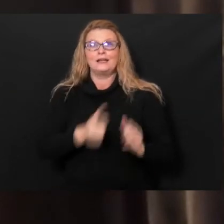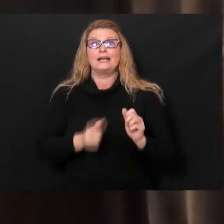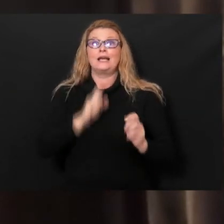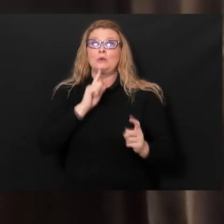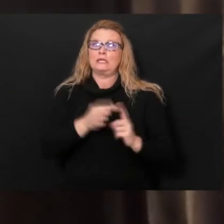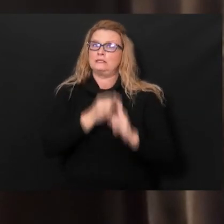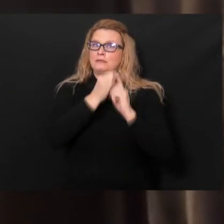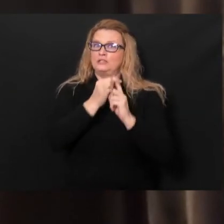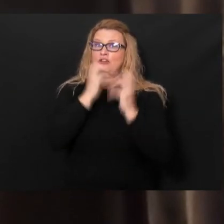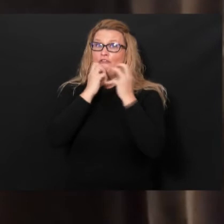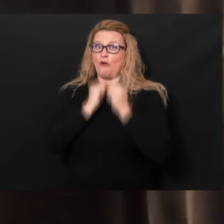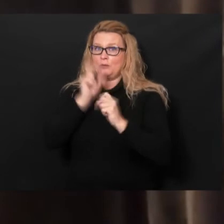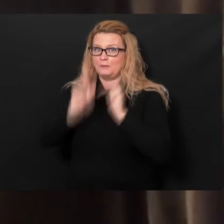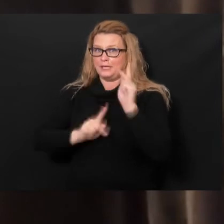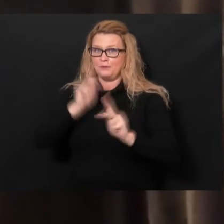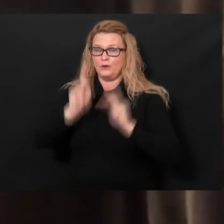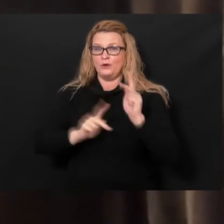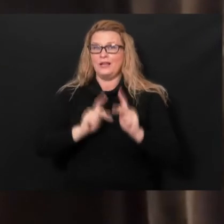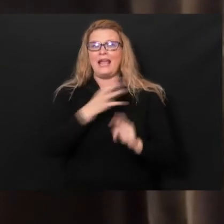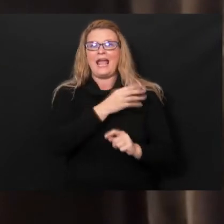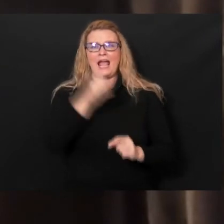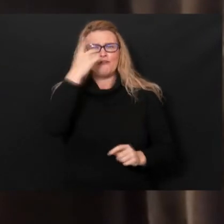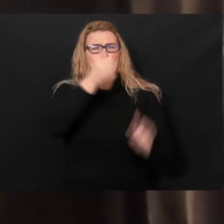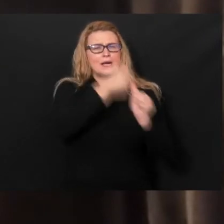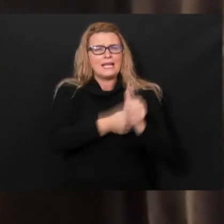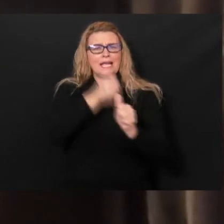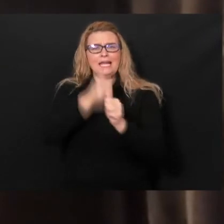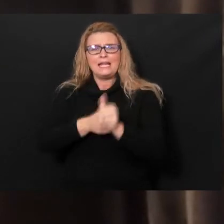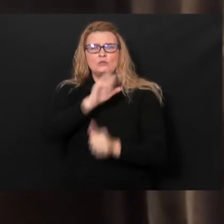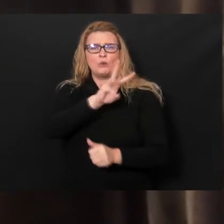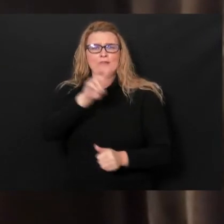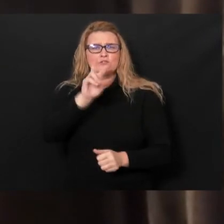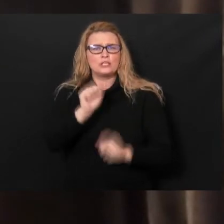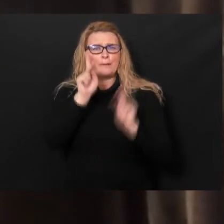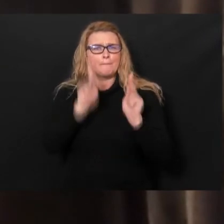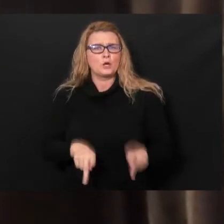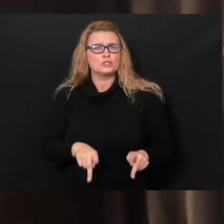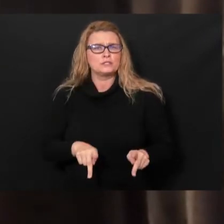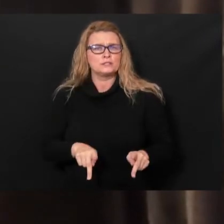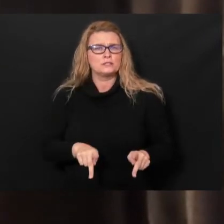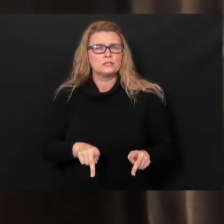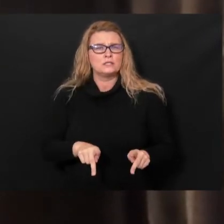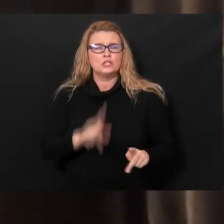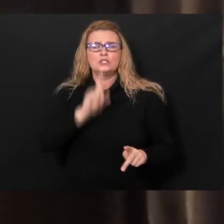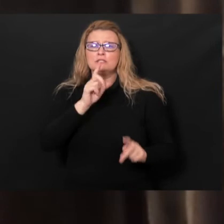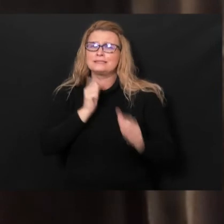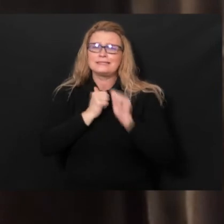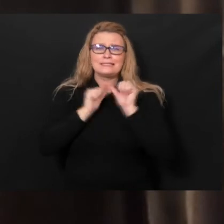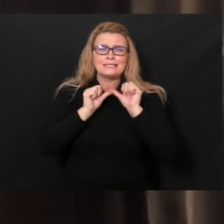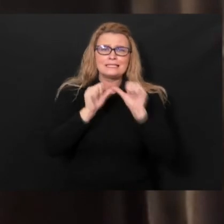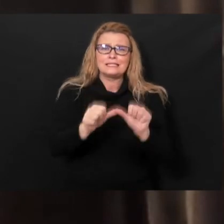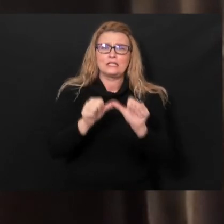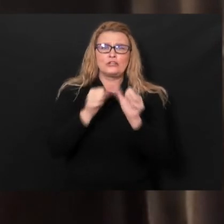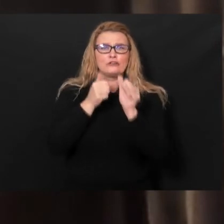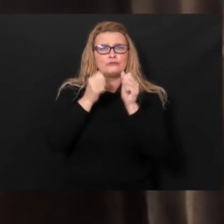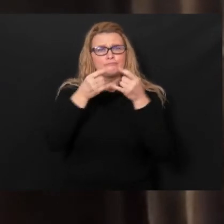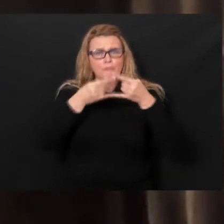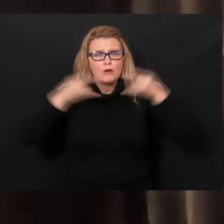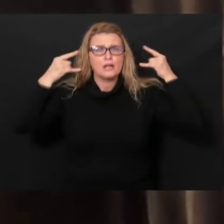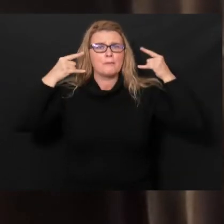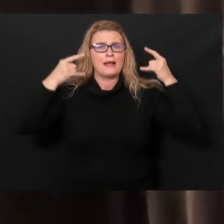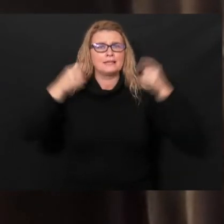also that we really implore each West Virginian to be very, very diligent about wearing your mask and staying physically